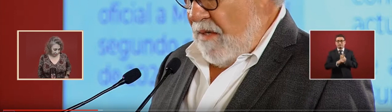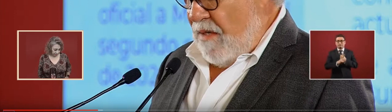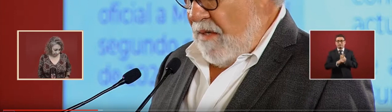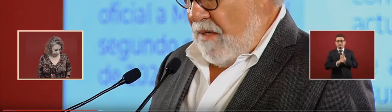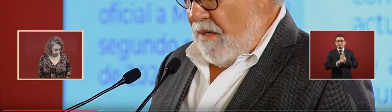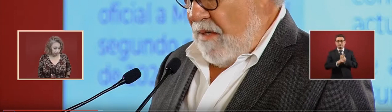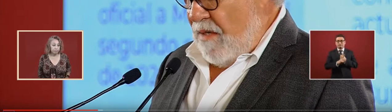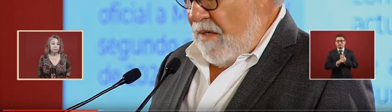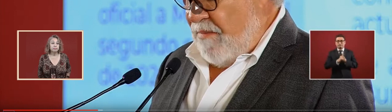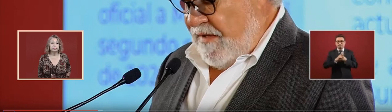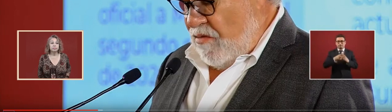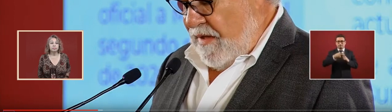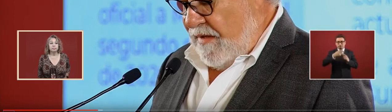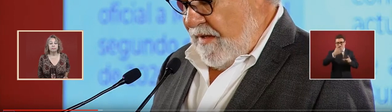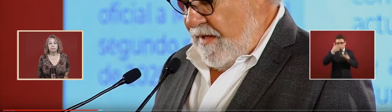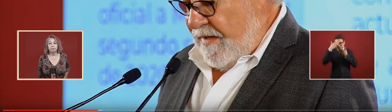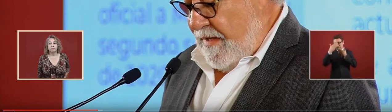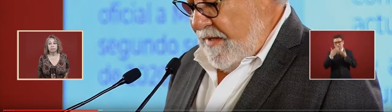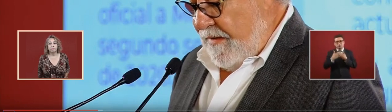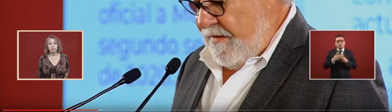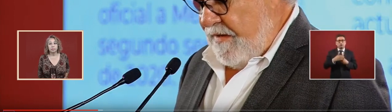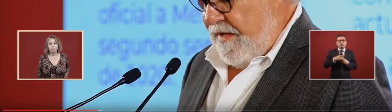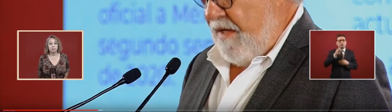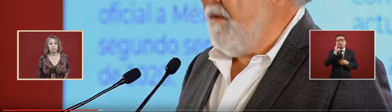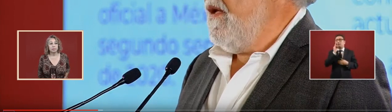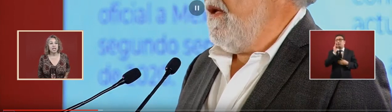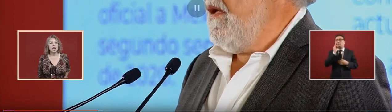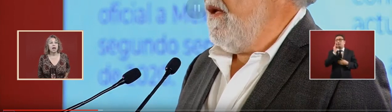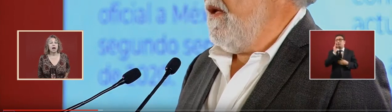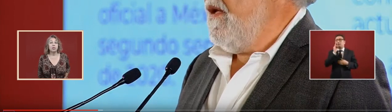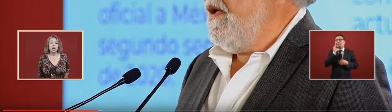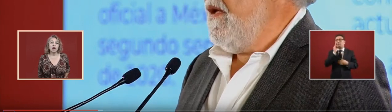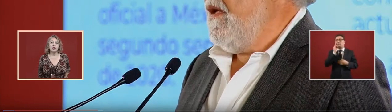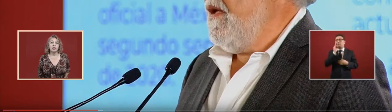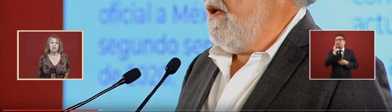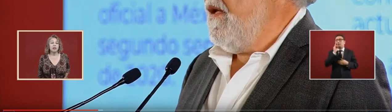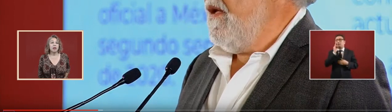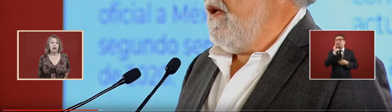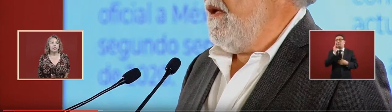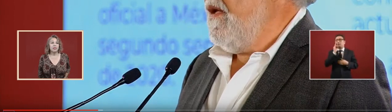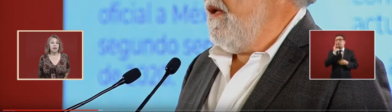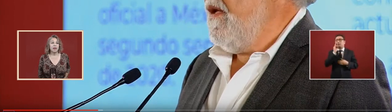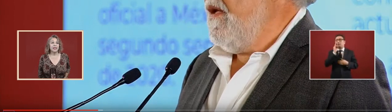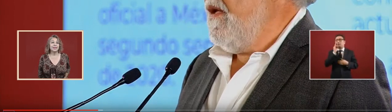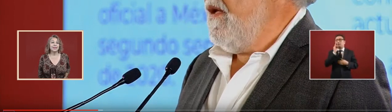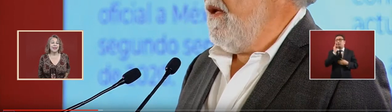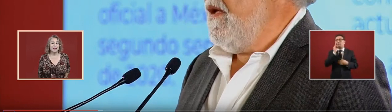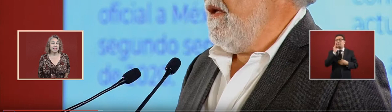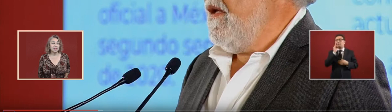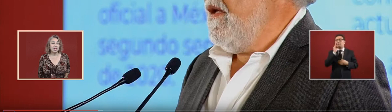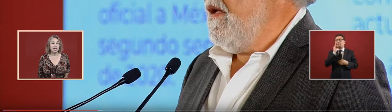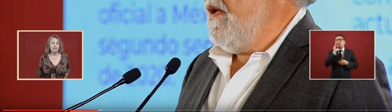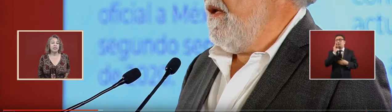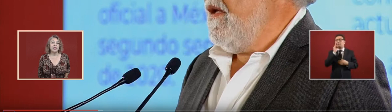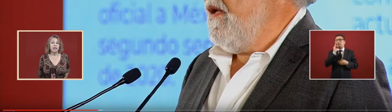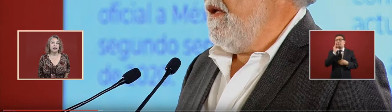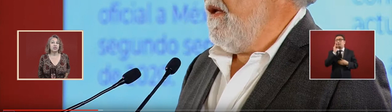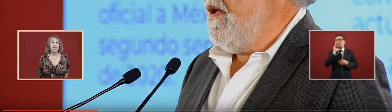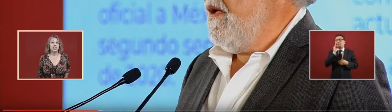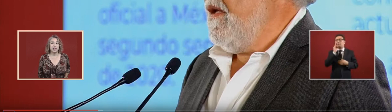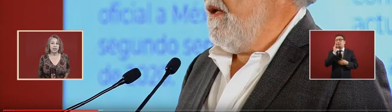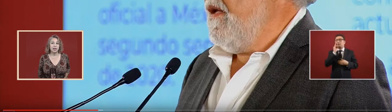situation. Magnitud de la tragedia que se tenía. Regarding the extent of